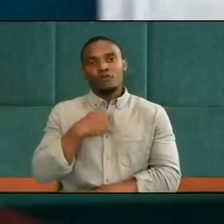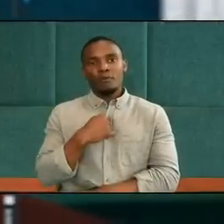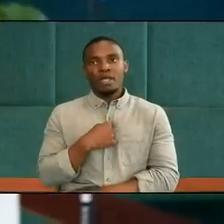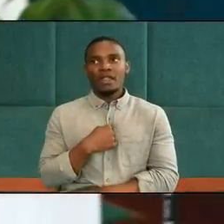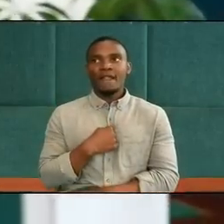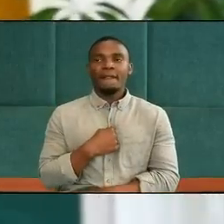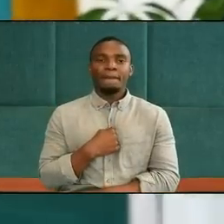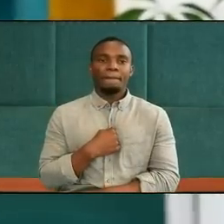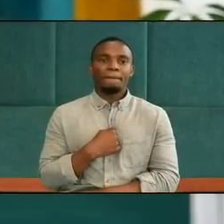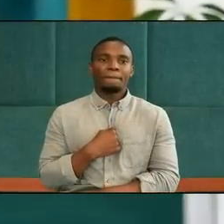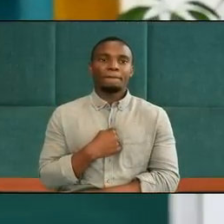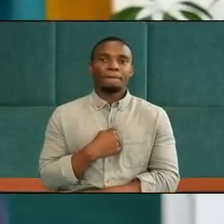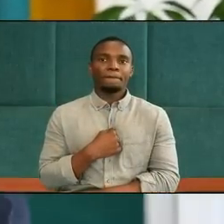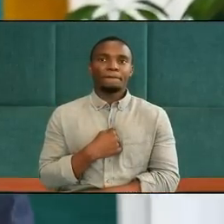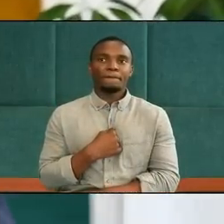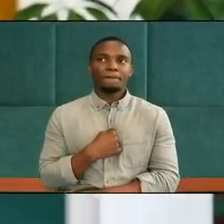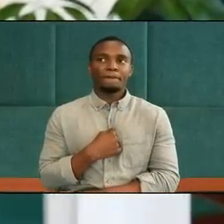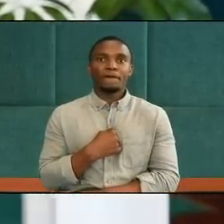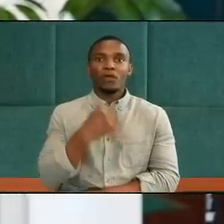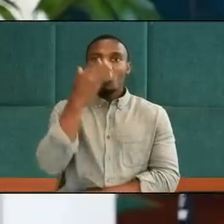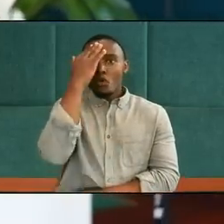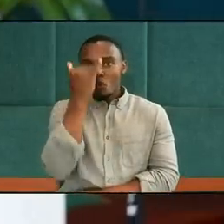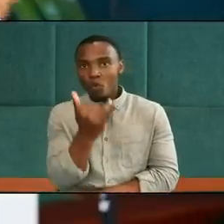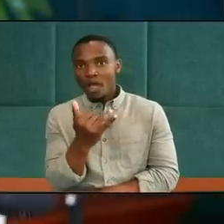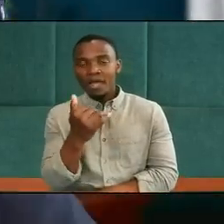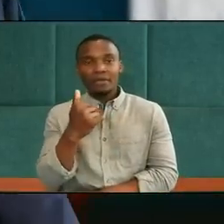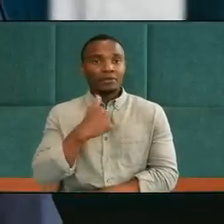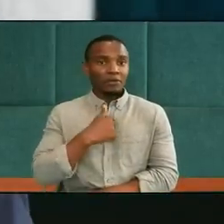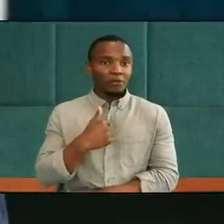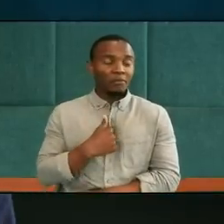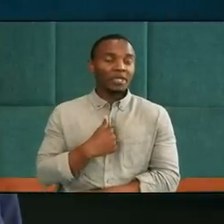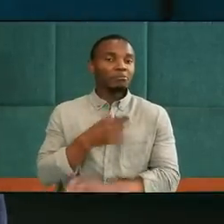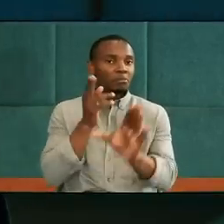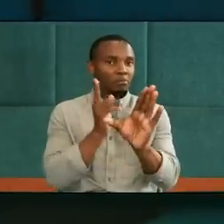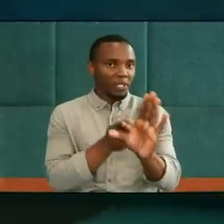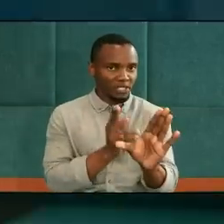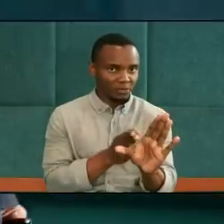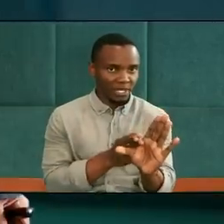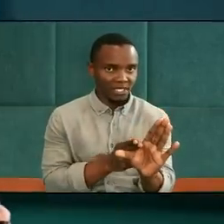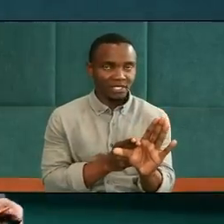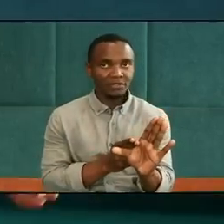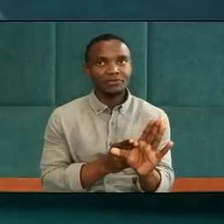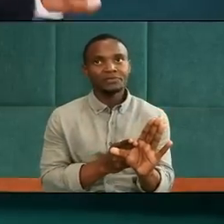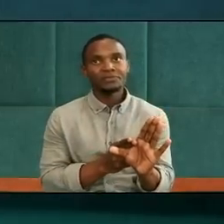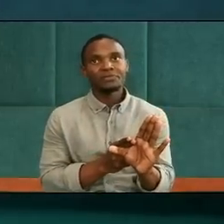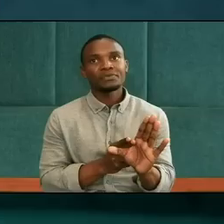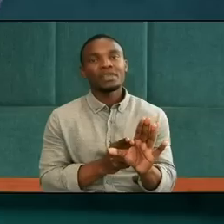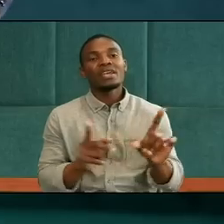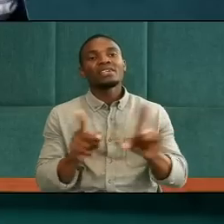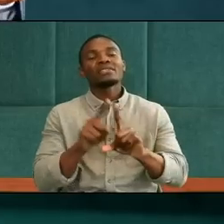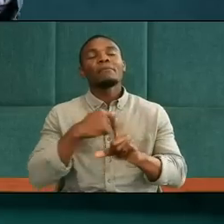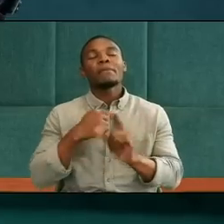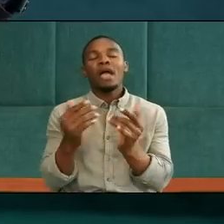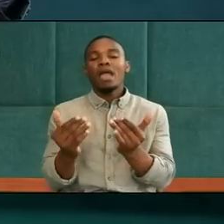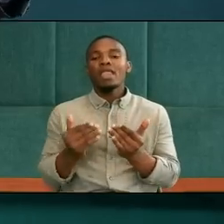Pray for me. Because I'm signing up to get involved. Yeah. And I